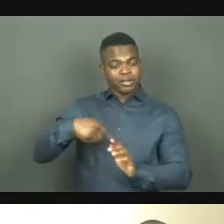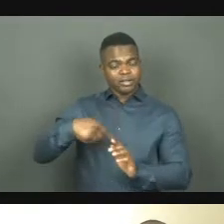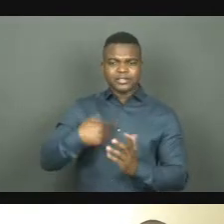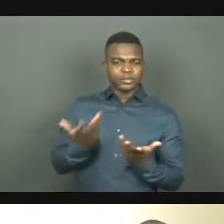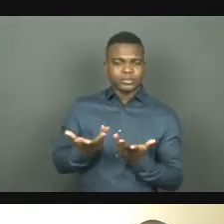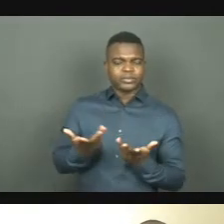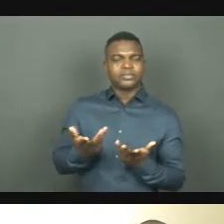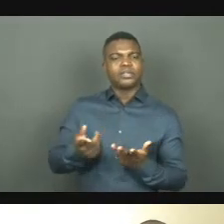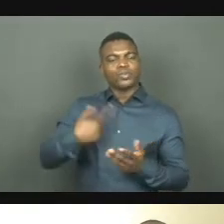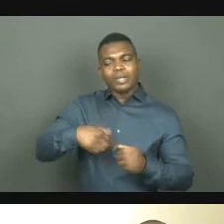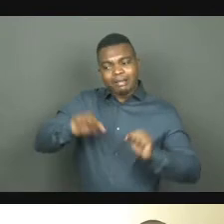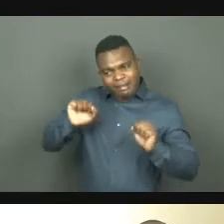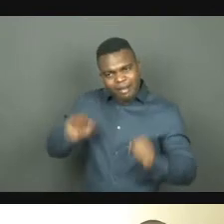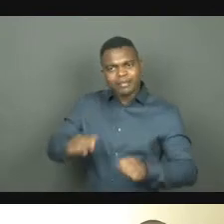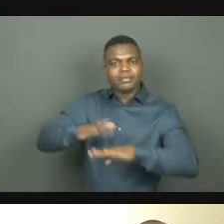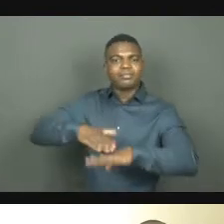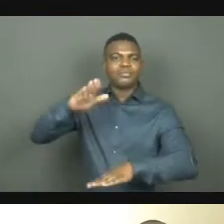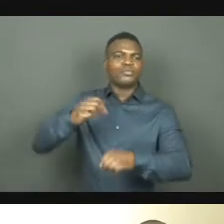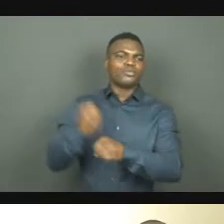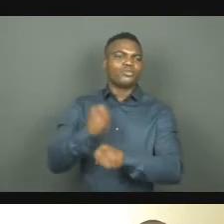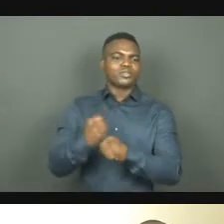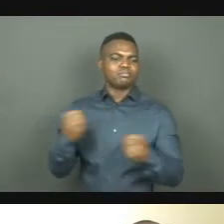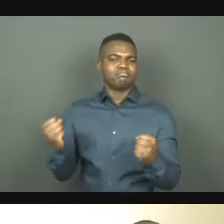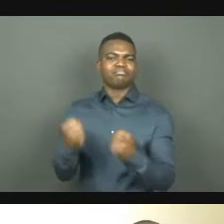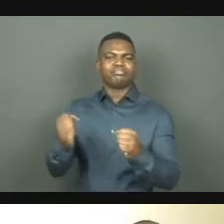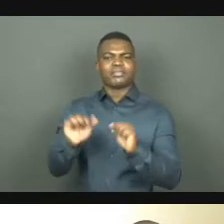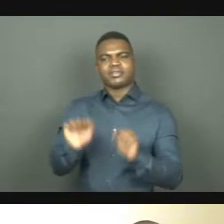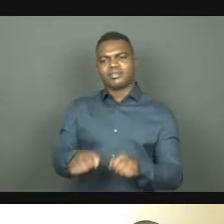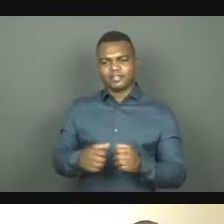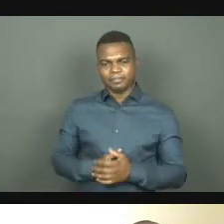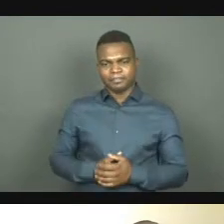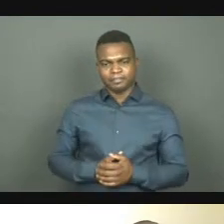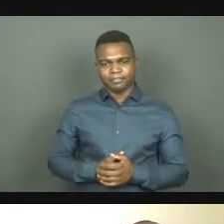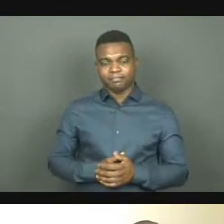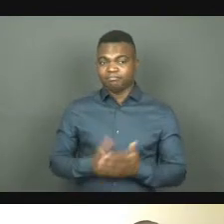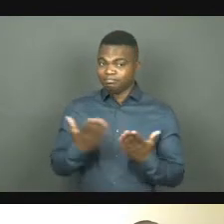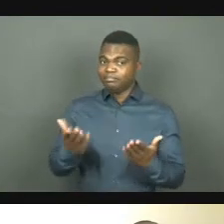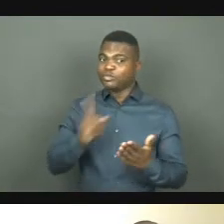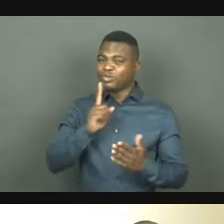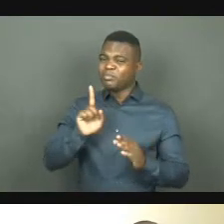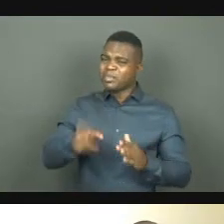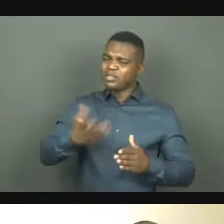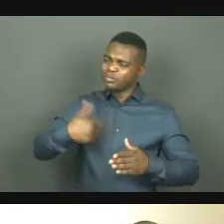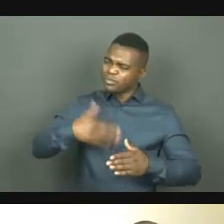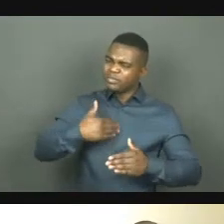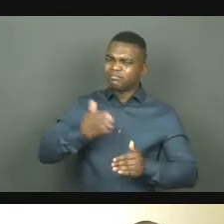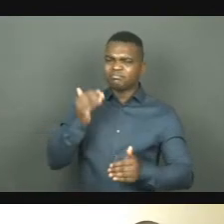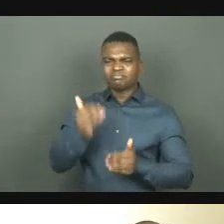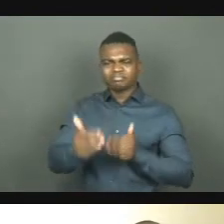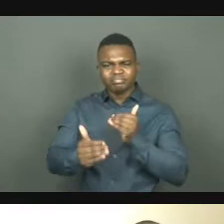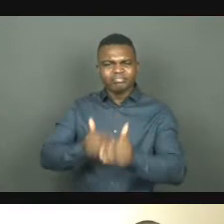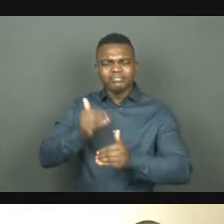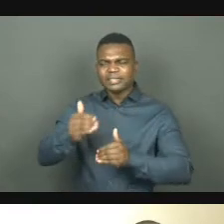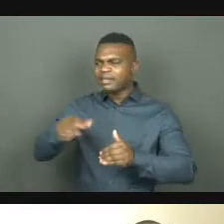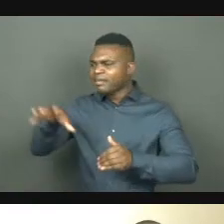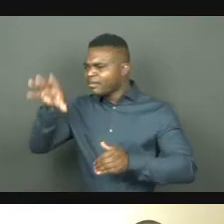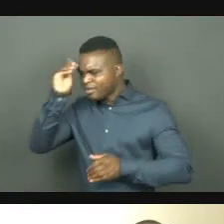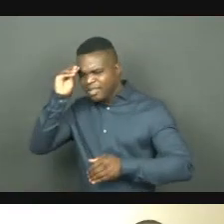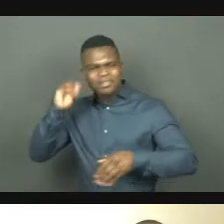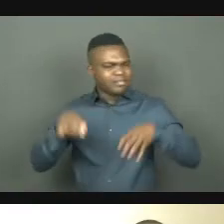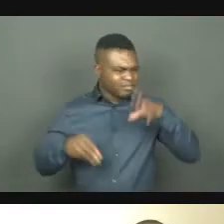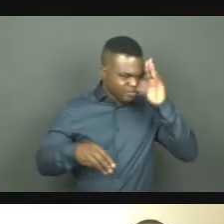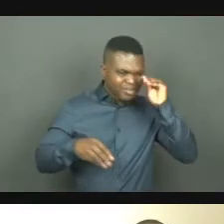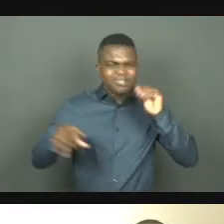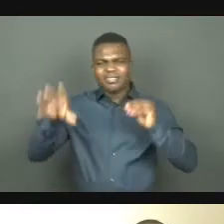it's a massive frustration. Just the way that LGBTIQ, and I imagine for other people here, other people with